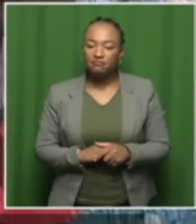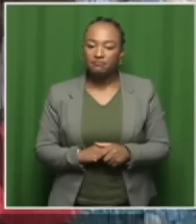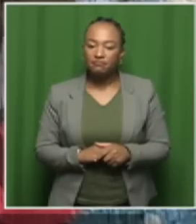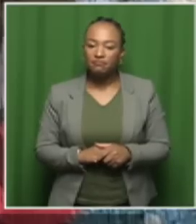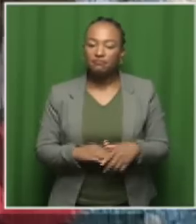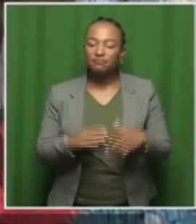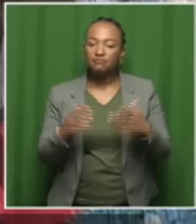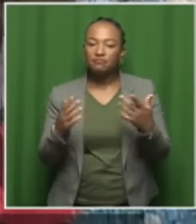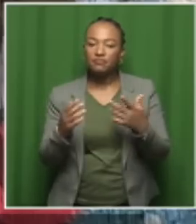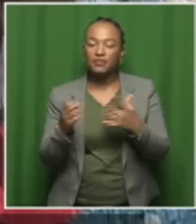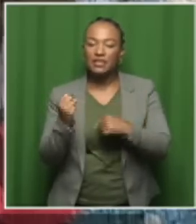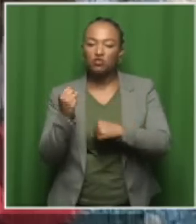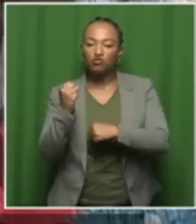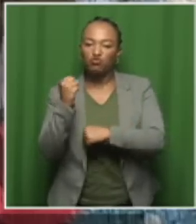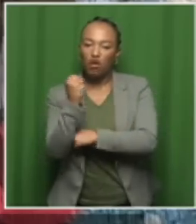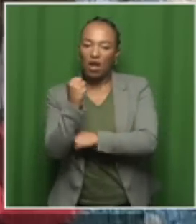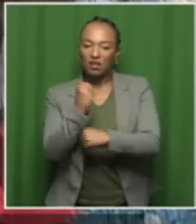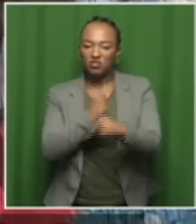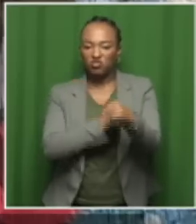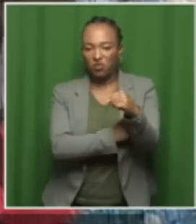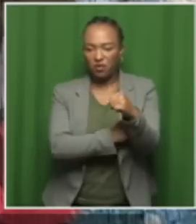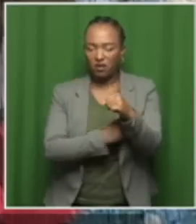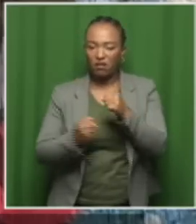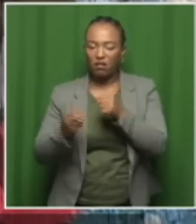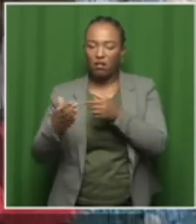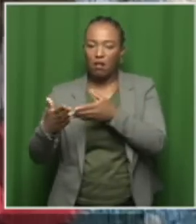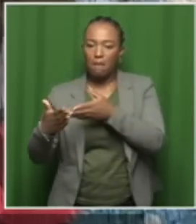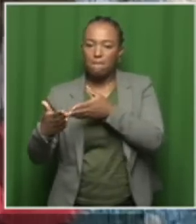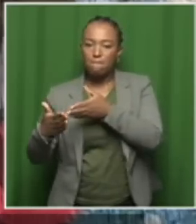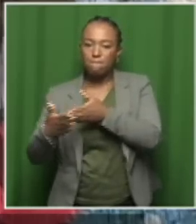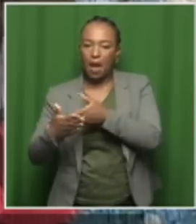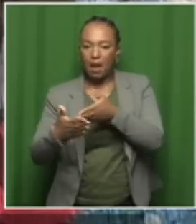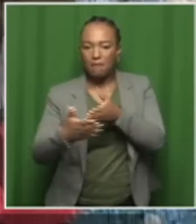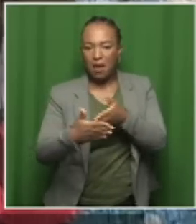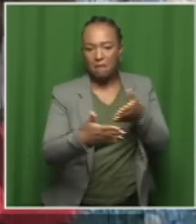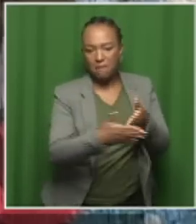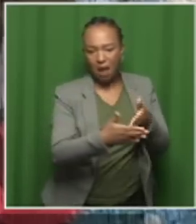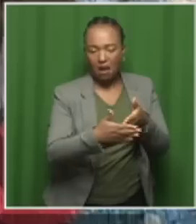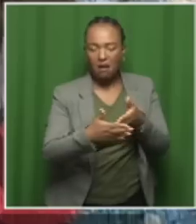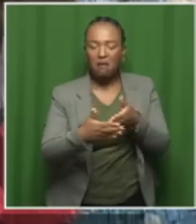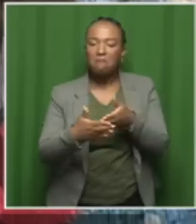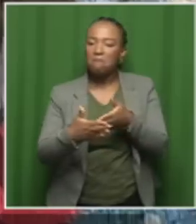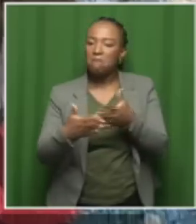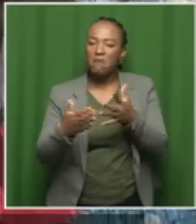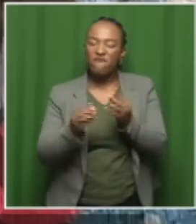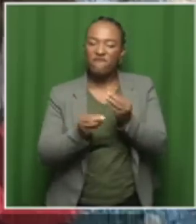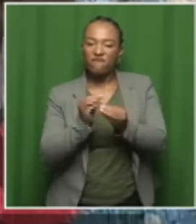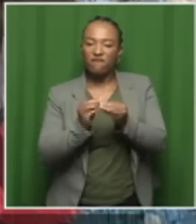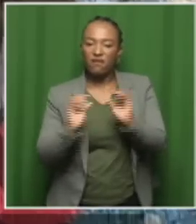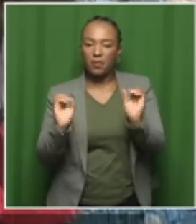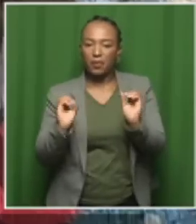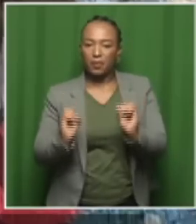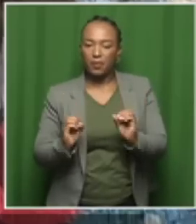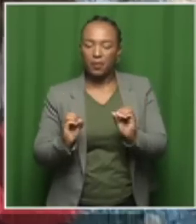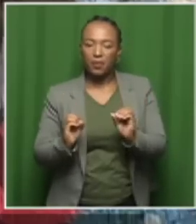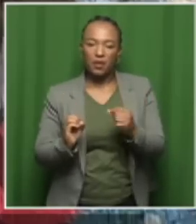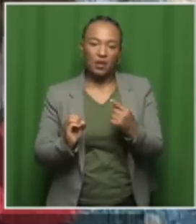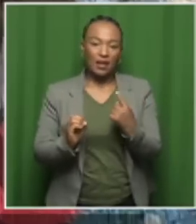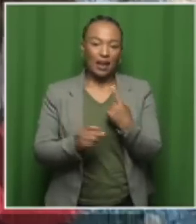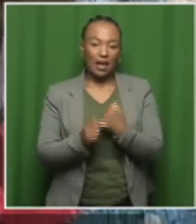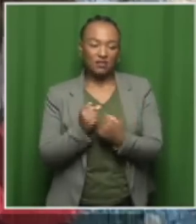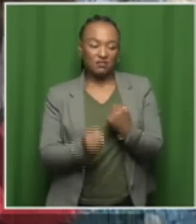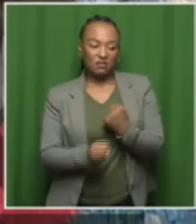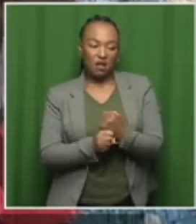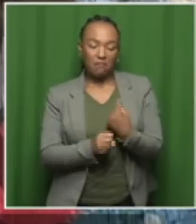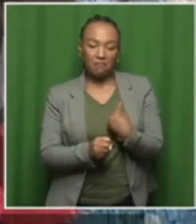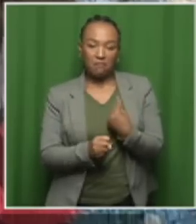of our structural impediments. And the one very important one that still stood out later in the year was our inability